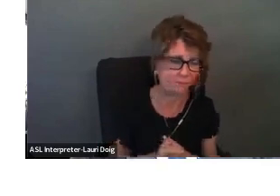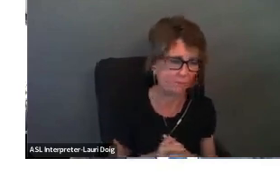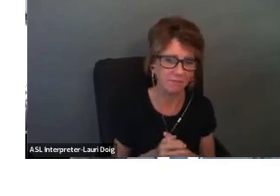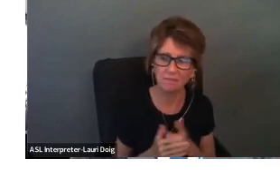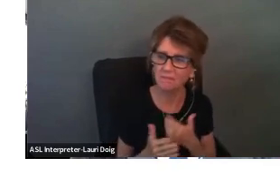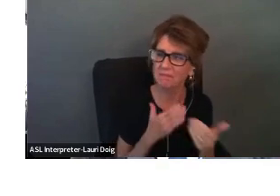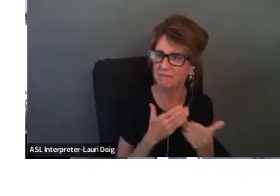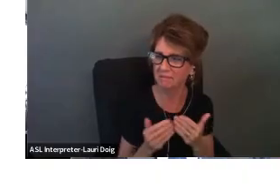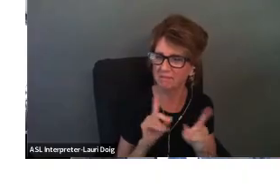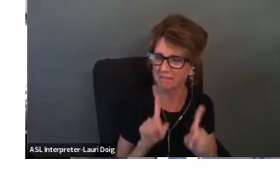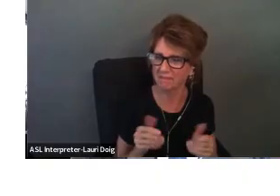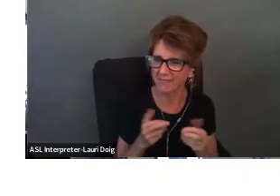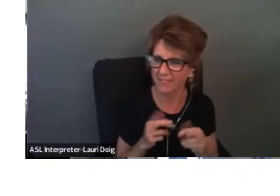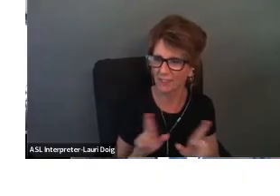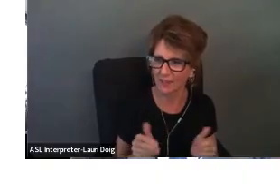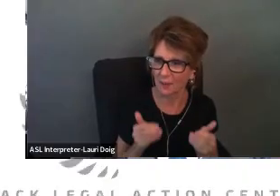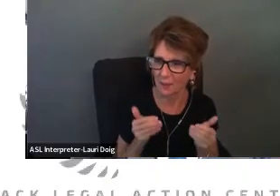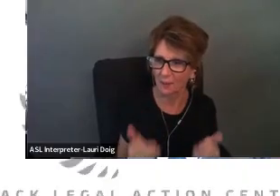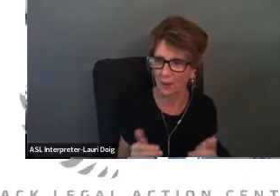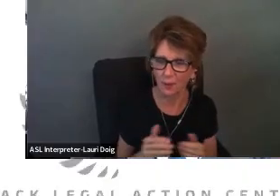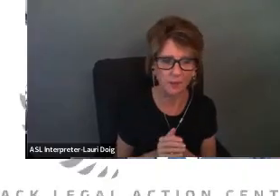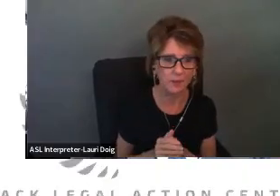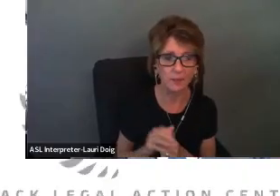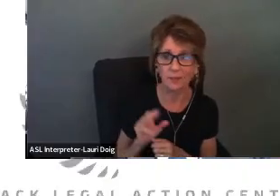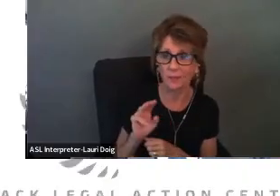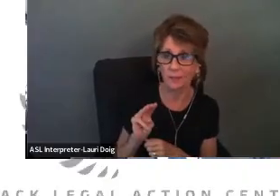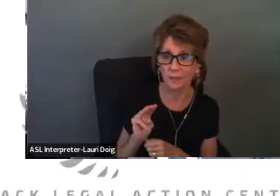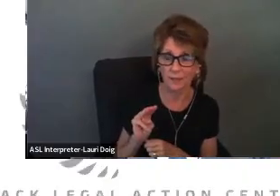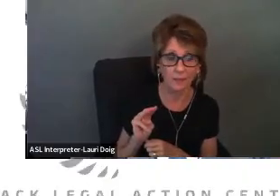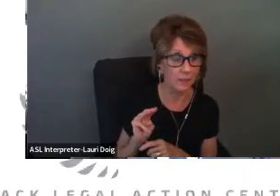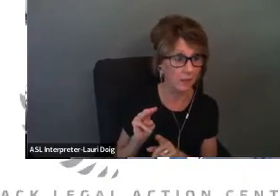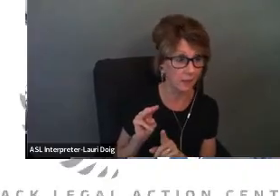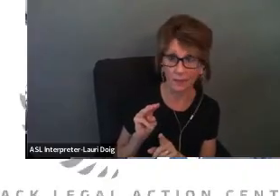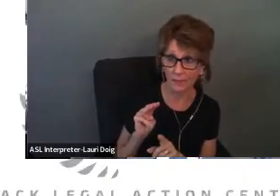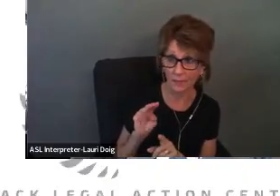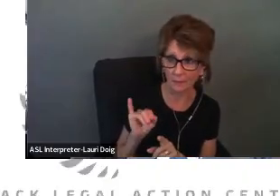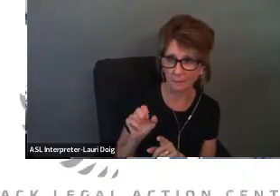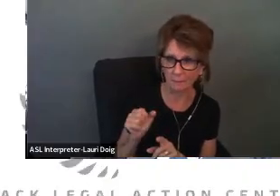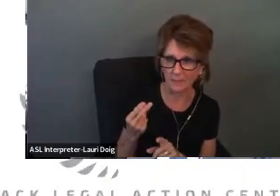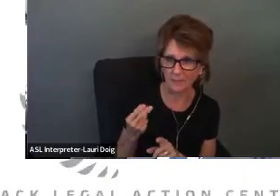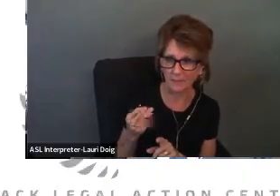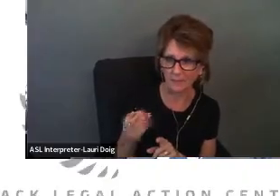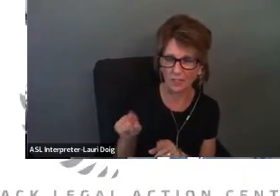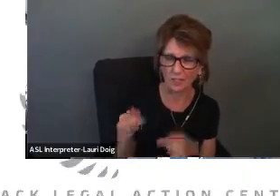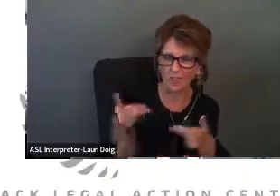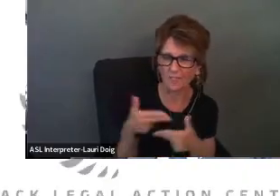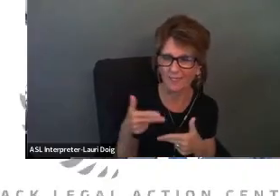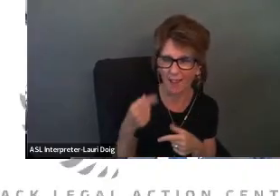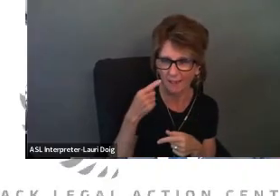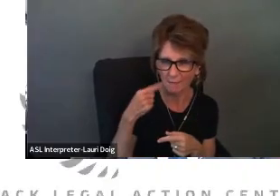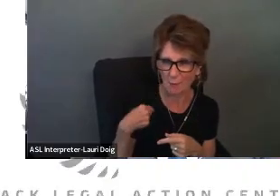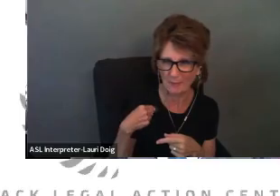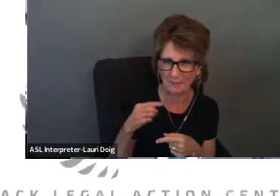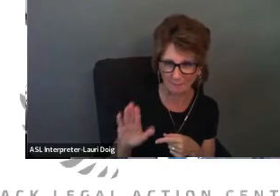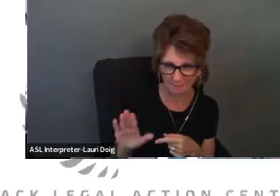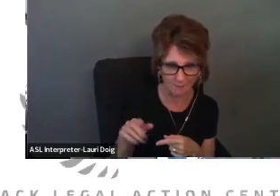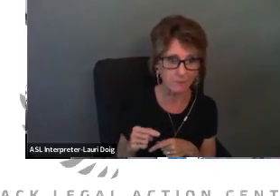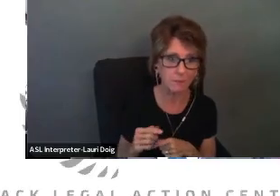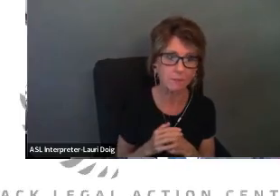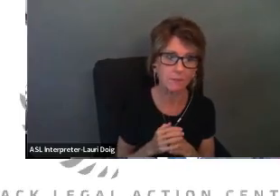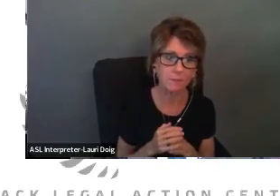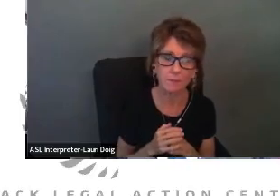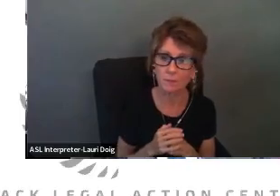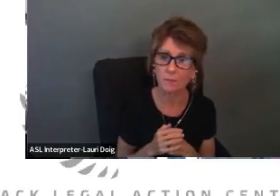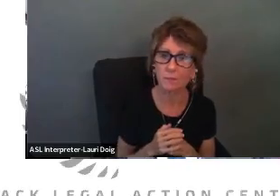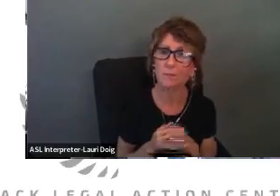So Misha flagged that we'll see on the other slide that we're talking